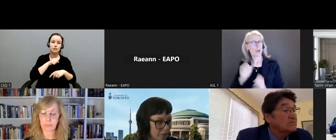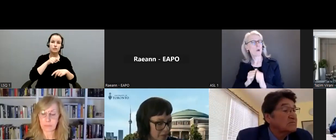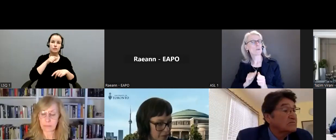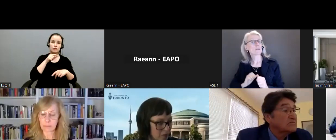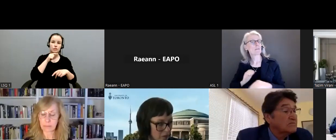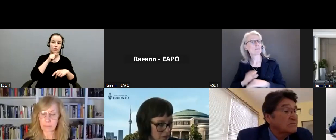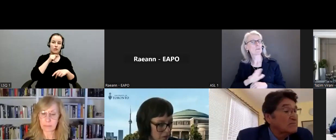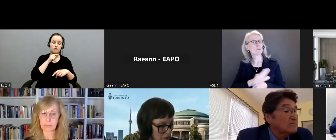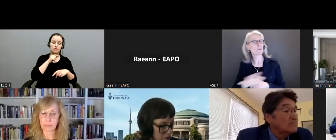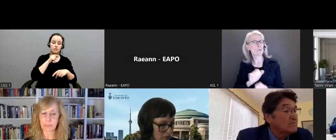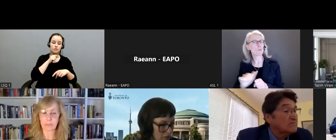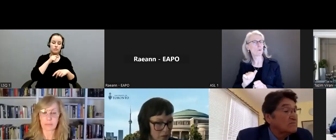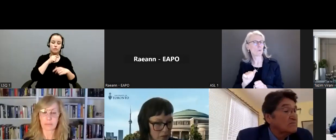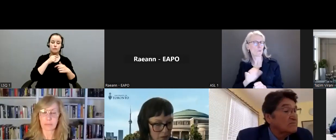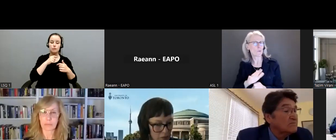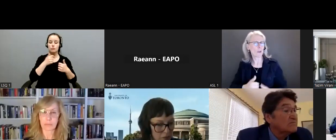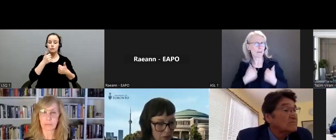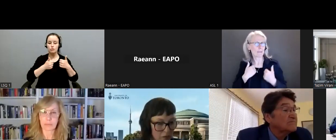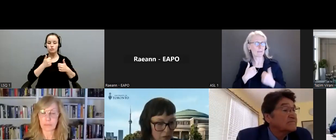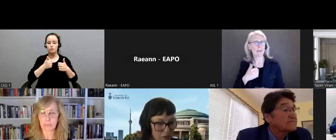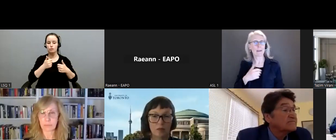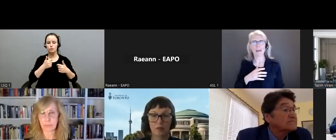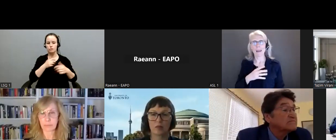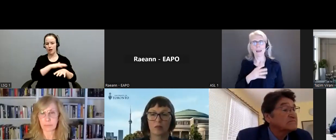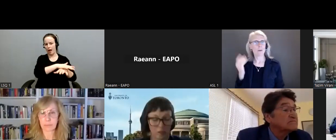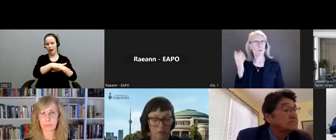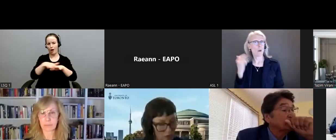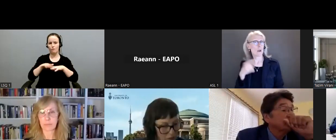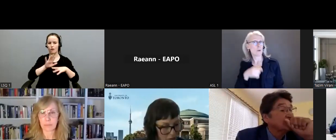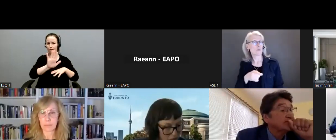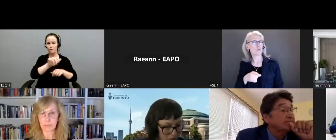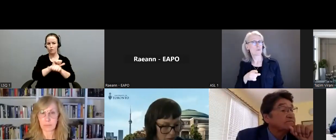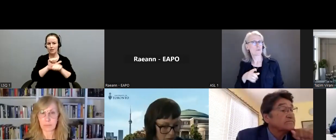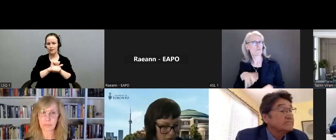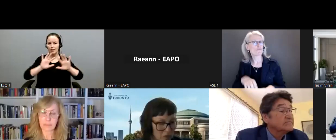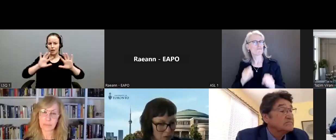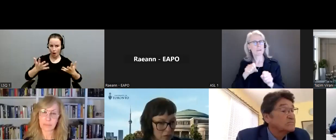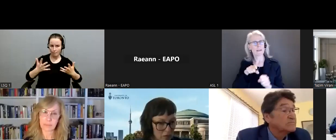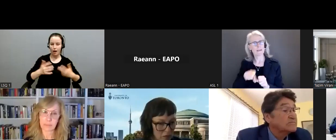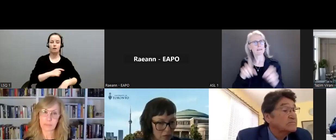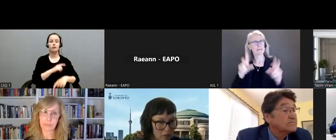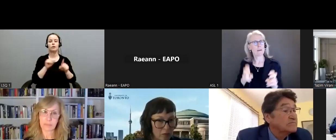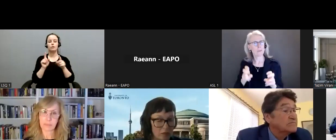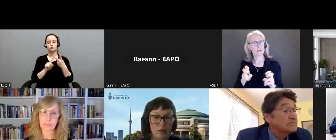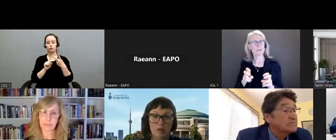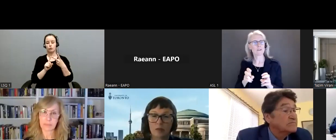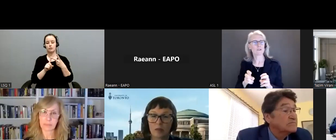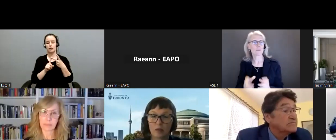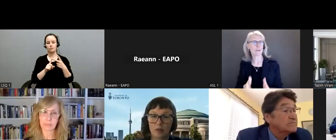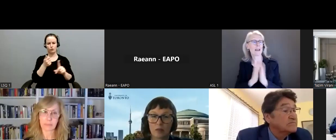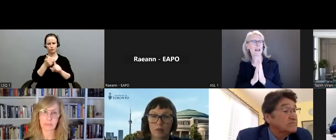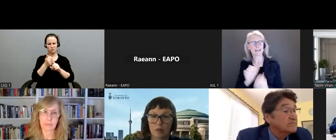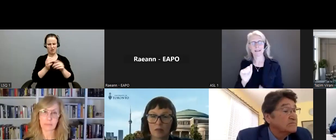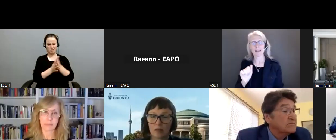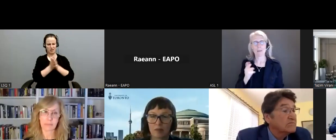then how did you personally get involved and interested in these topics? Ambassador, I'm going to ask you to take the floor